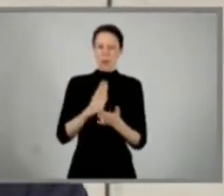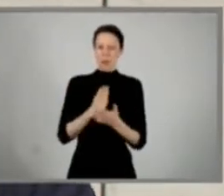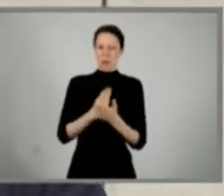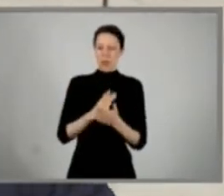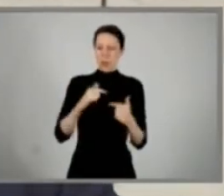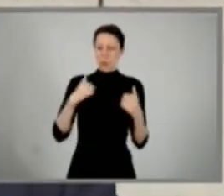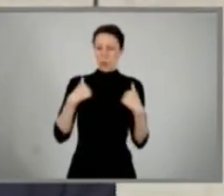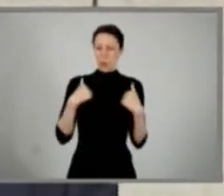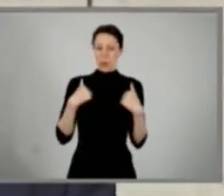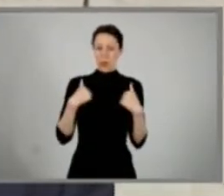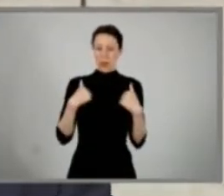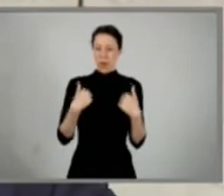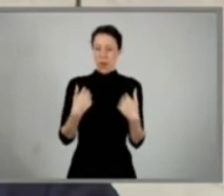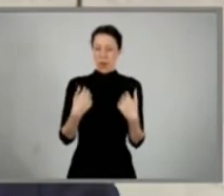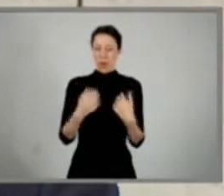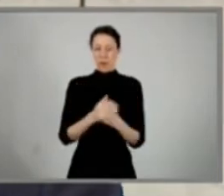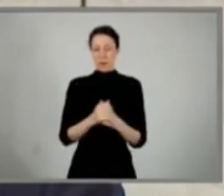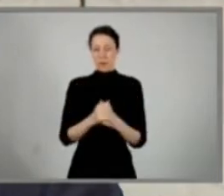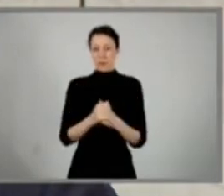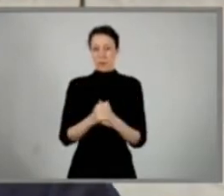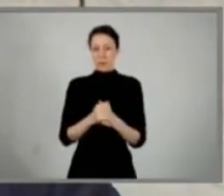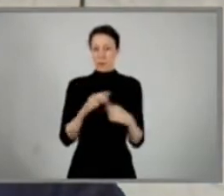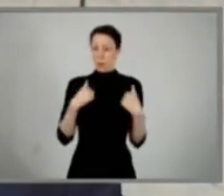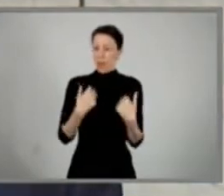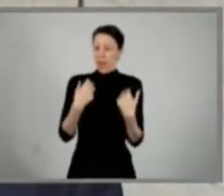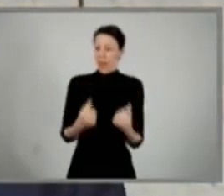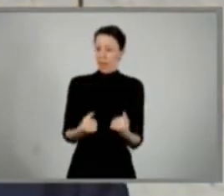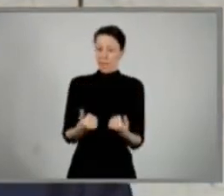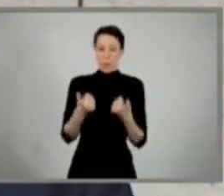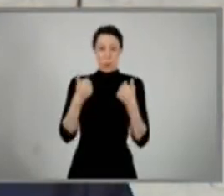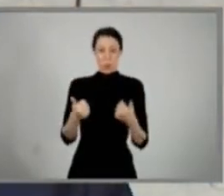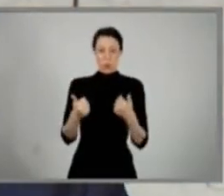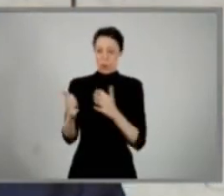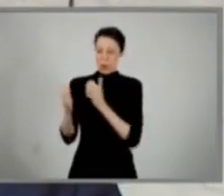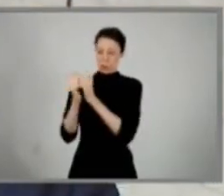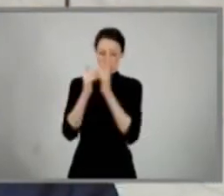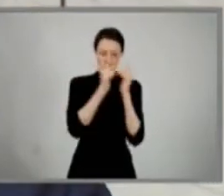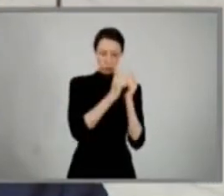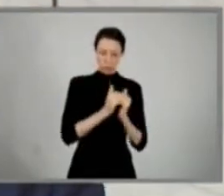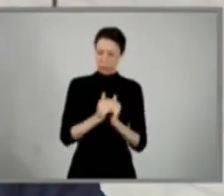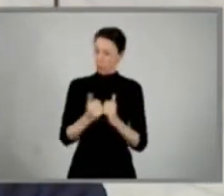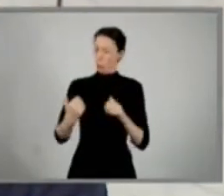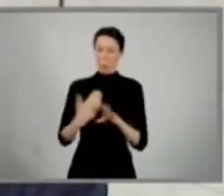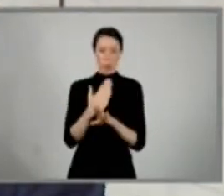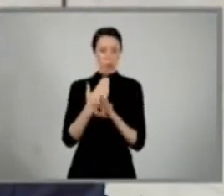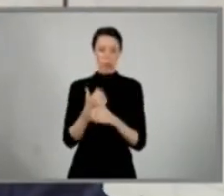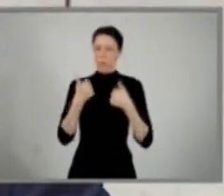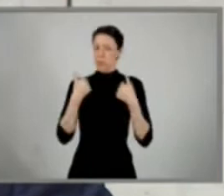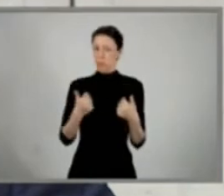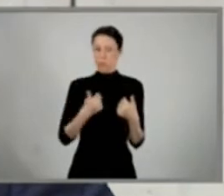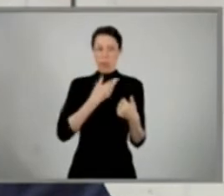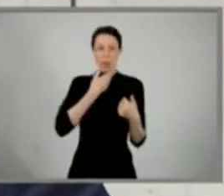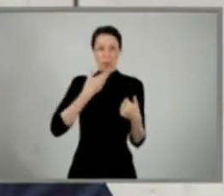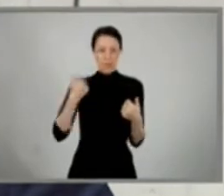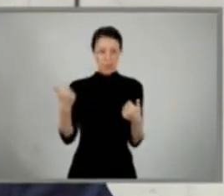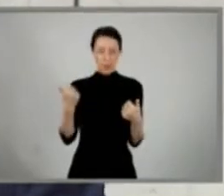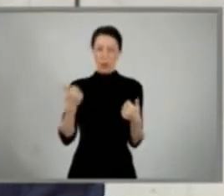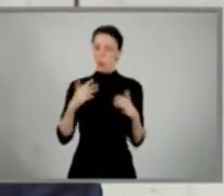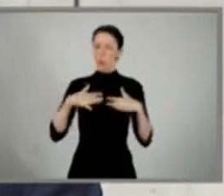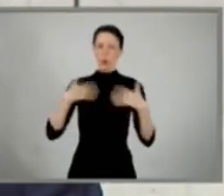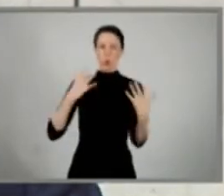Minister is interrupt operational arrangements that are working well in how people are moved between jurisdictions, how equipment